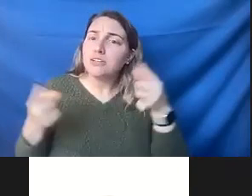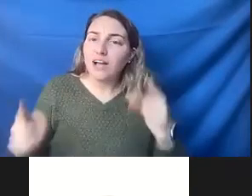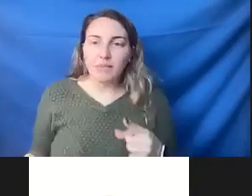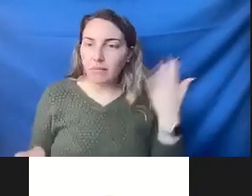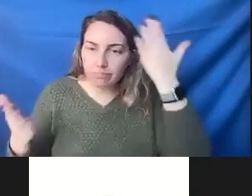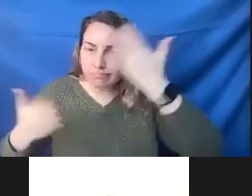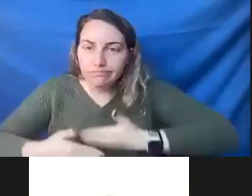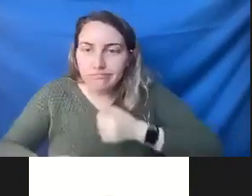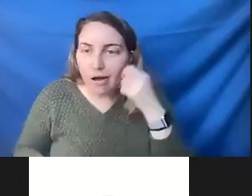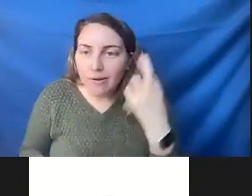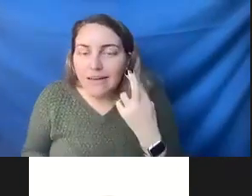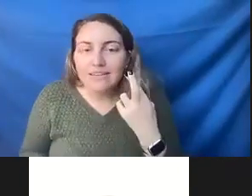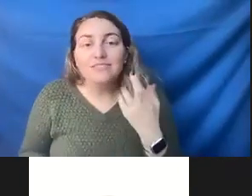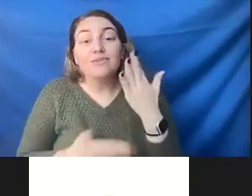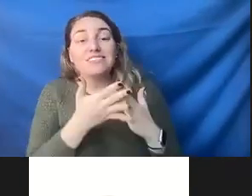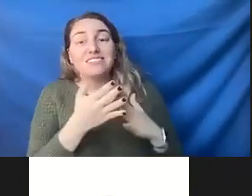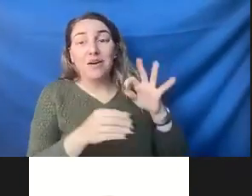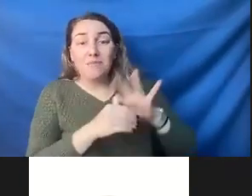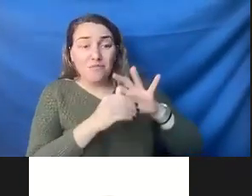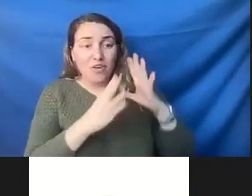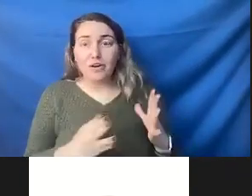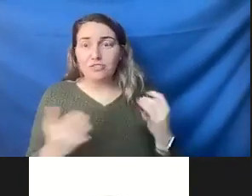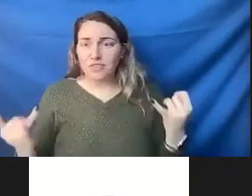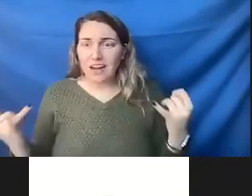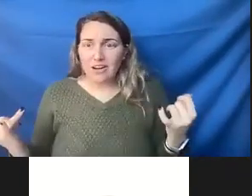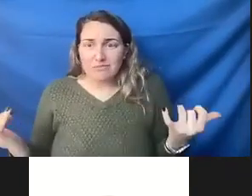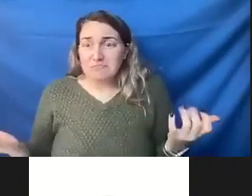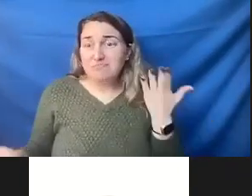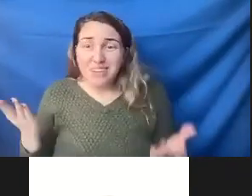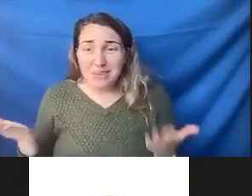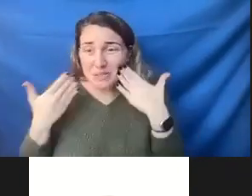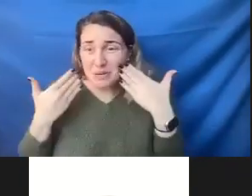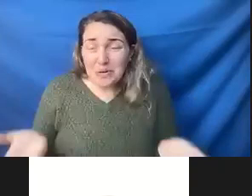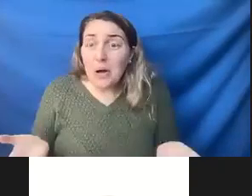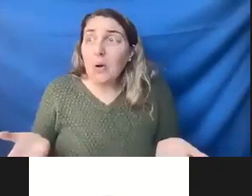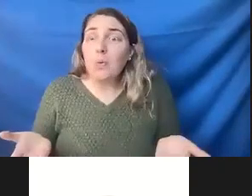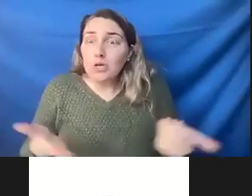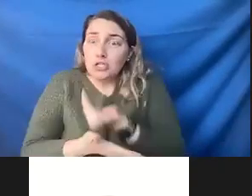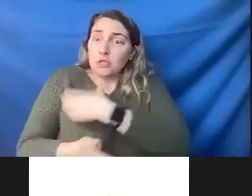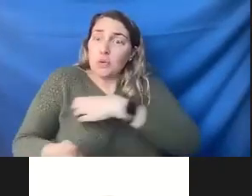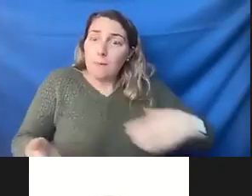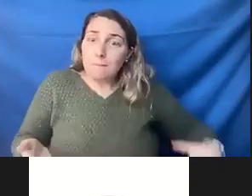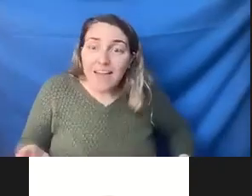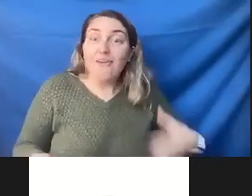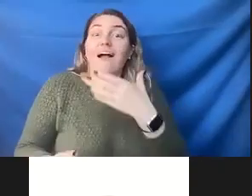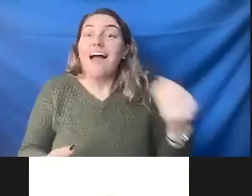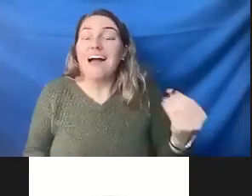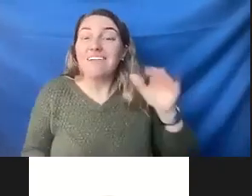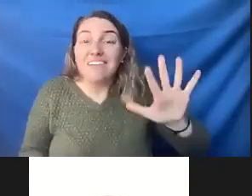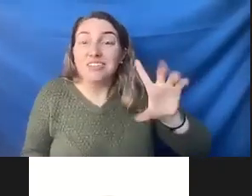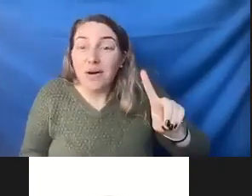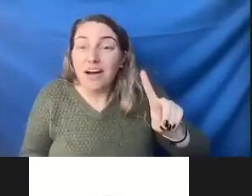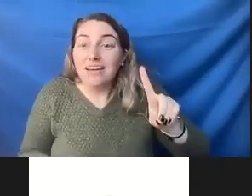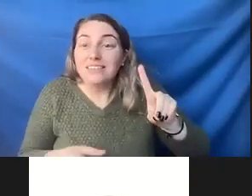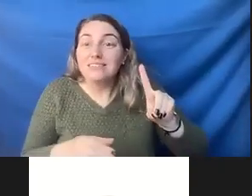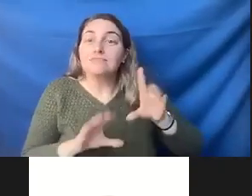and some voters may not even know that we're electing a new mayor this year, and 51 city council seats will be on the ballot. So we're